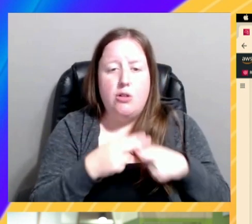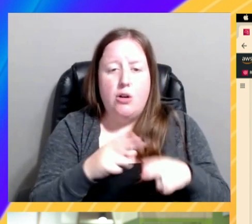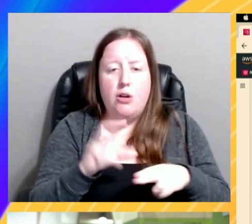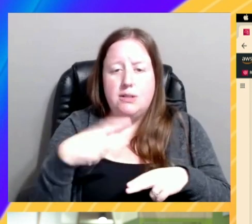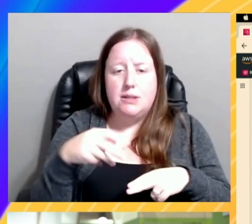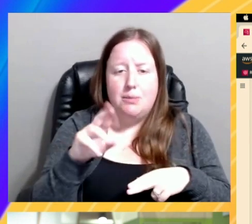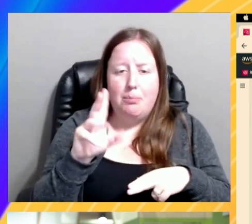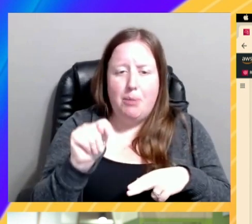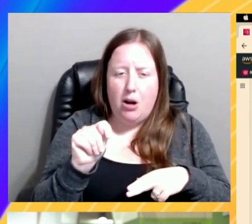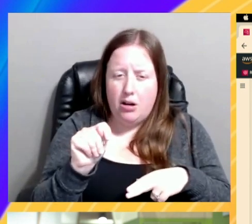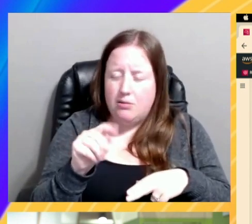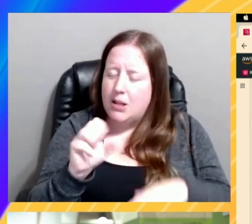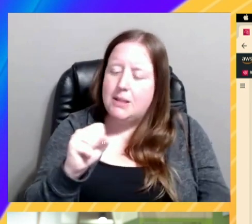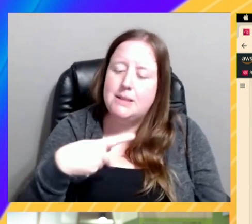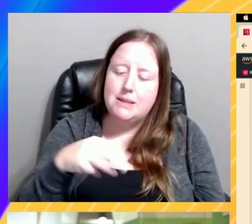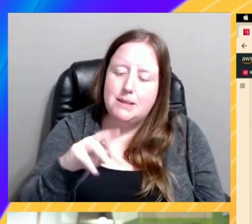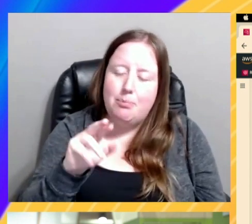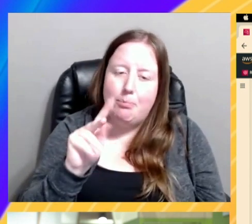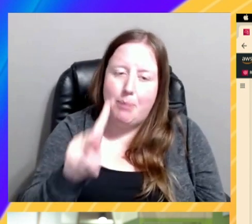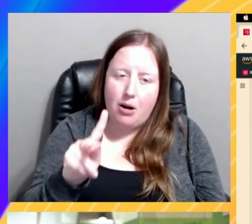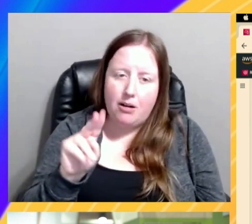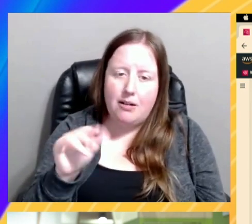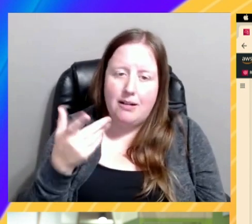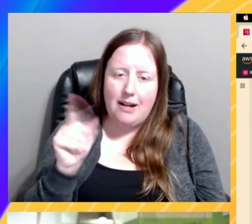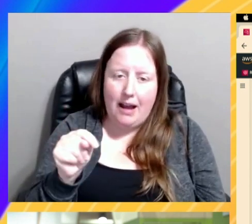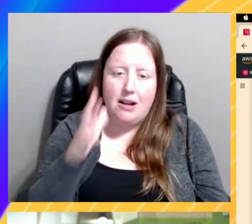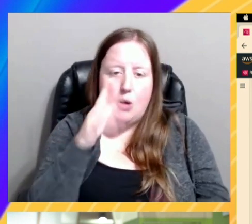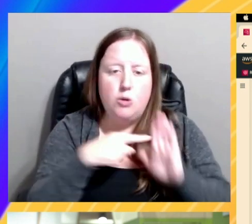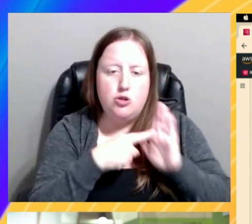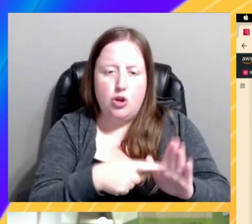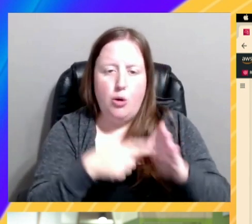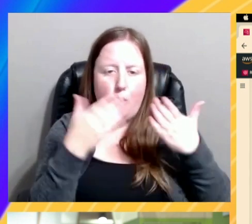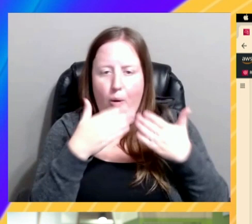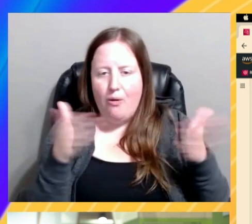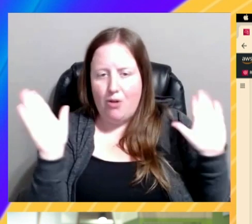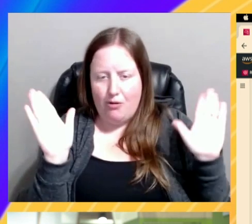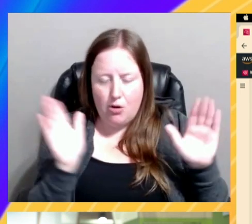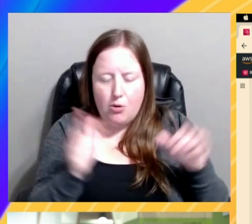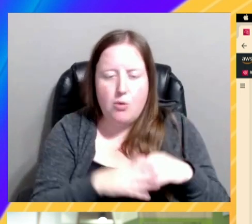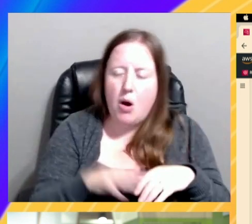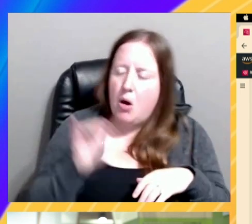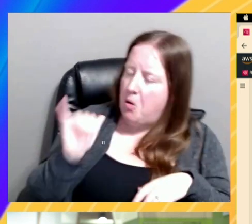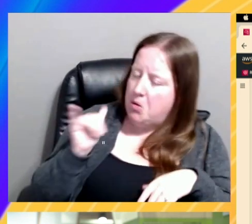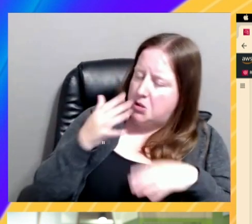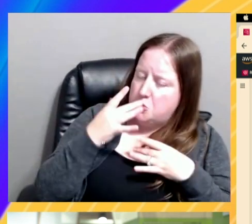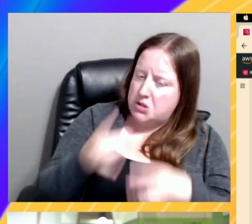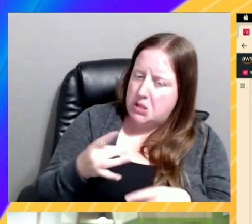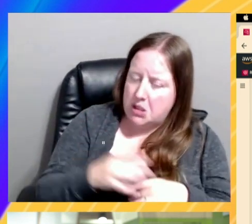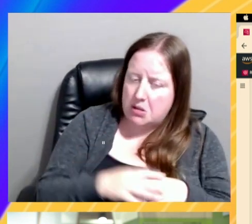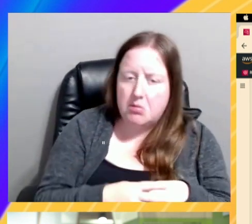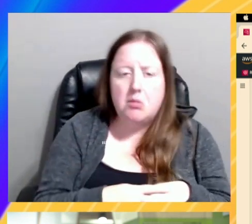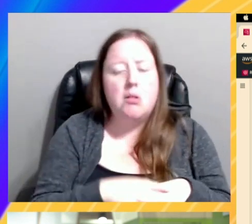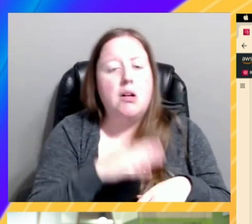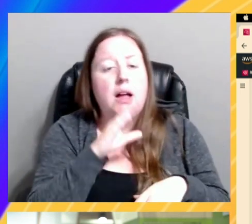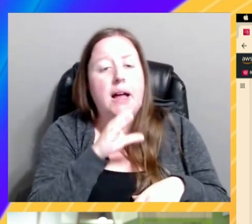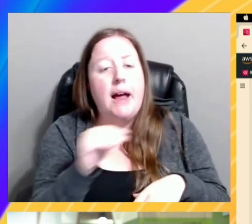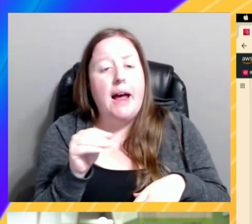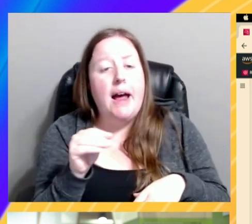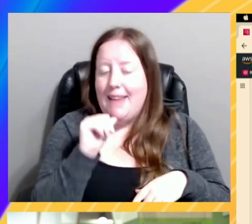show Sparkline, it's going to show you an overview of what the metric has been behaving like. Interesting. Right. Yeah. And also not every